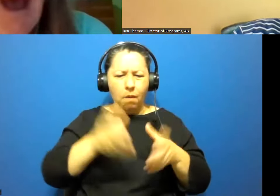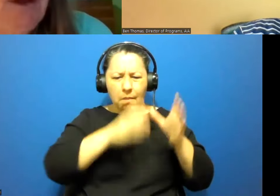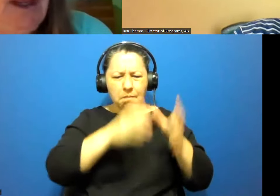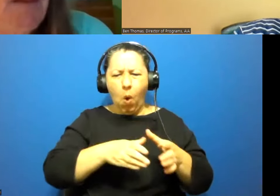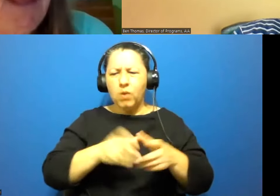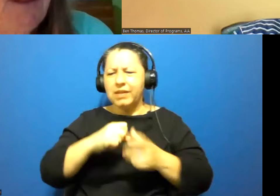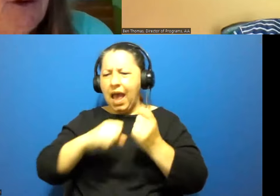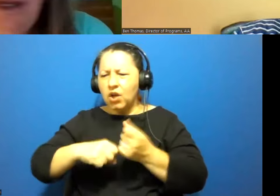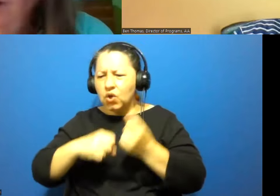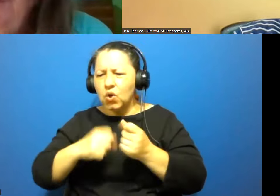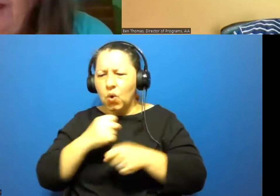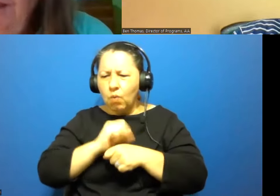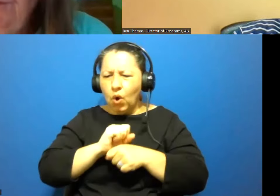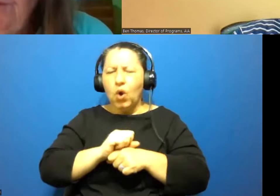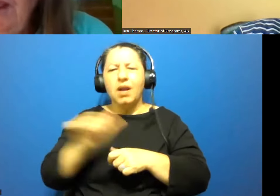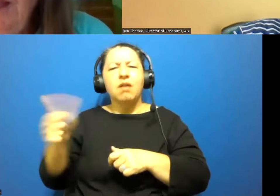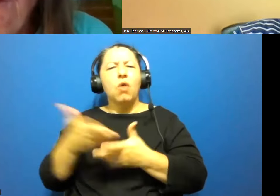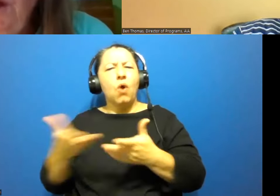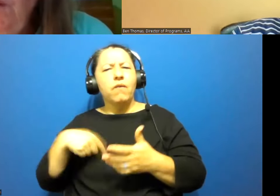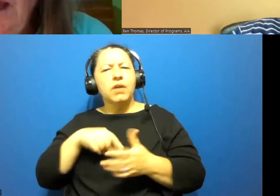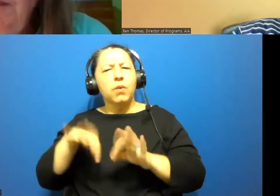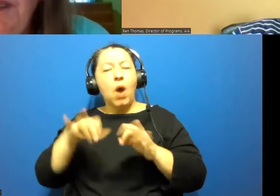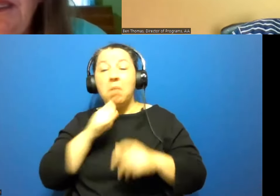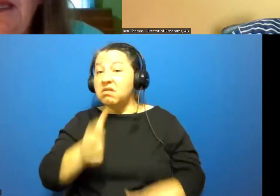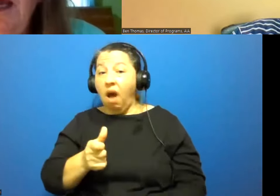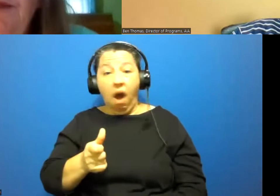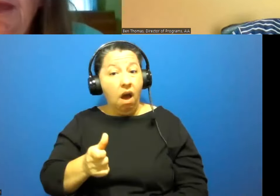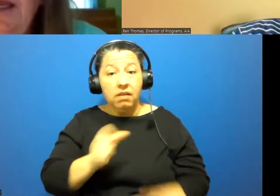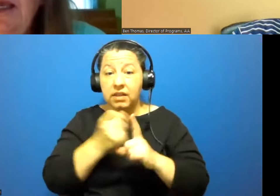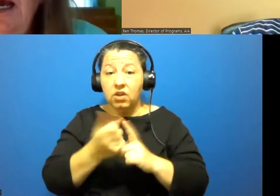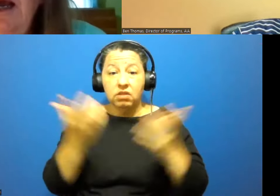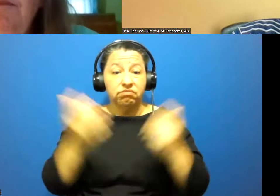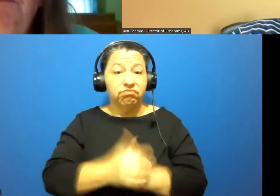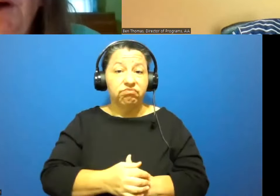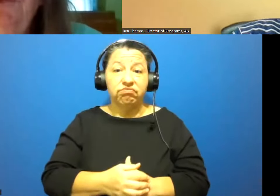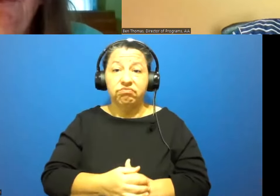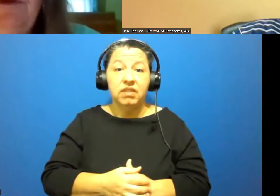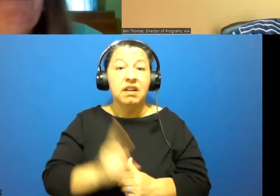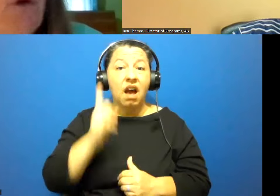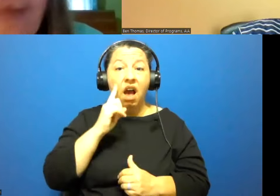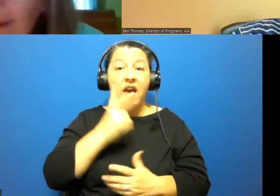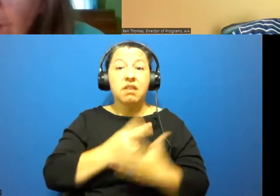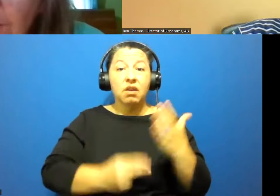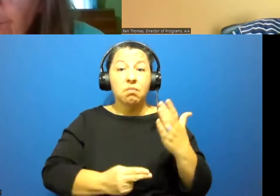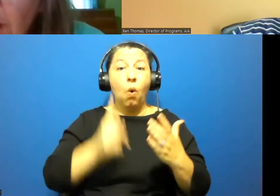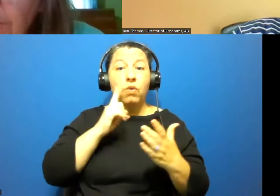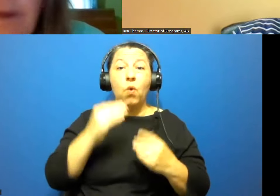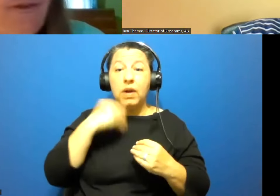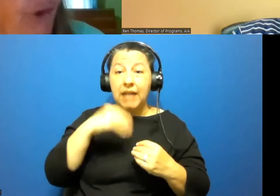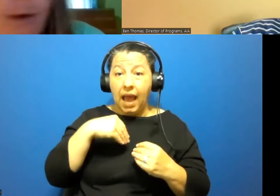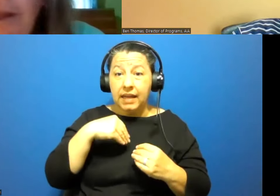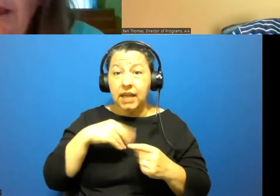we found. But that's certainly not the case. And so I think both for dietary